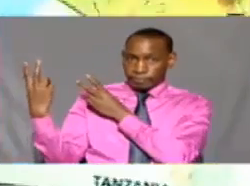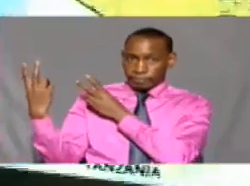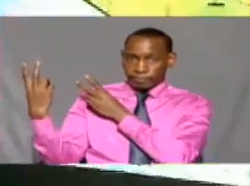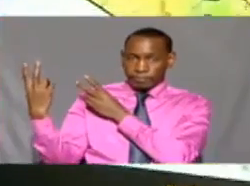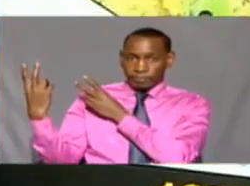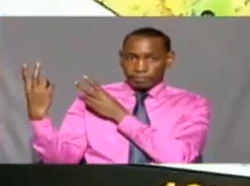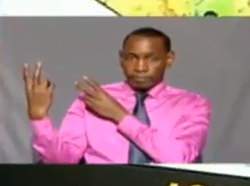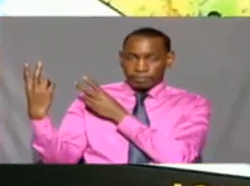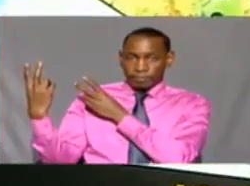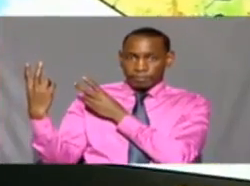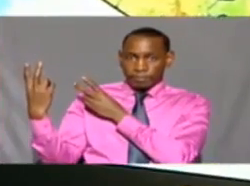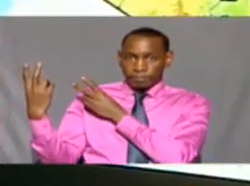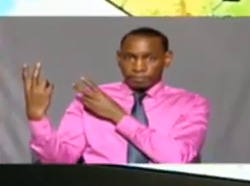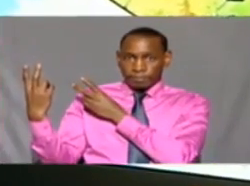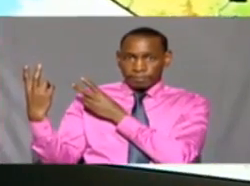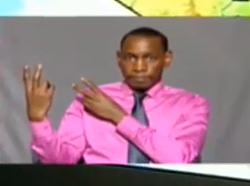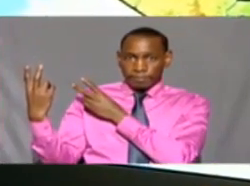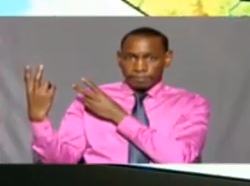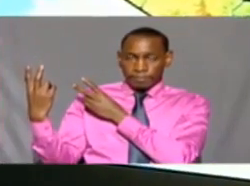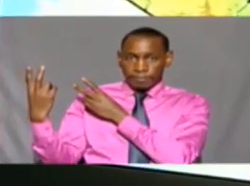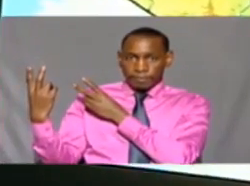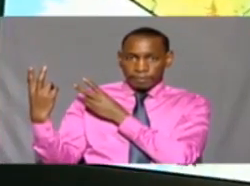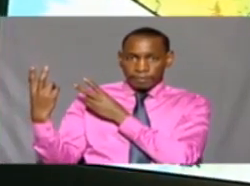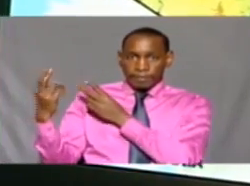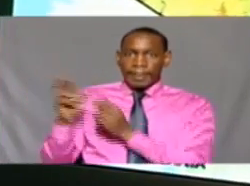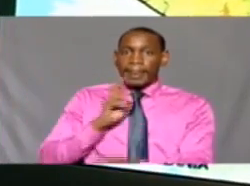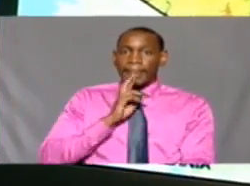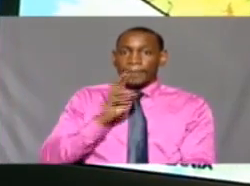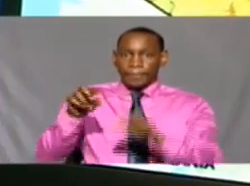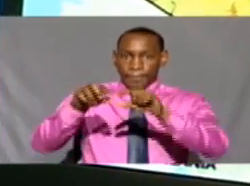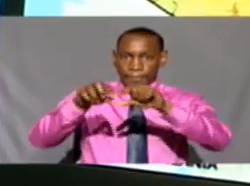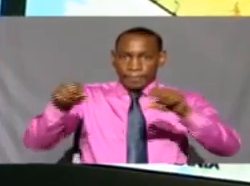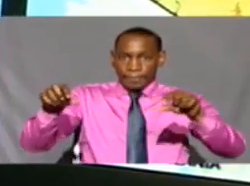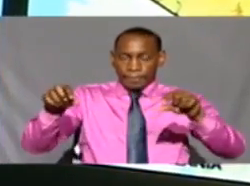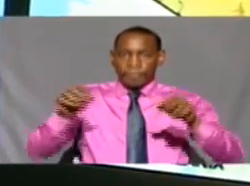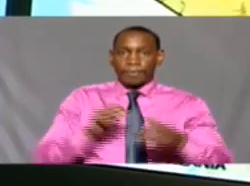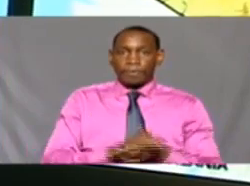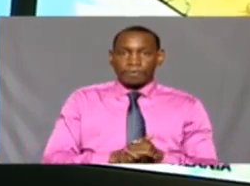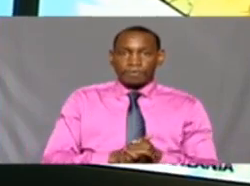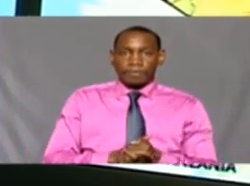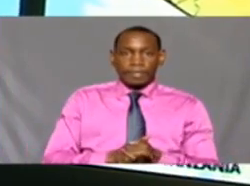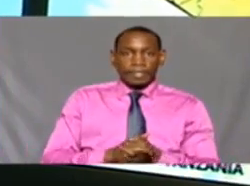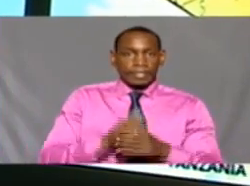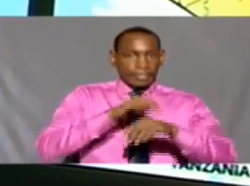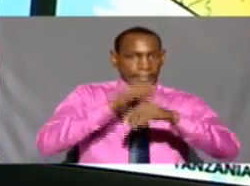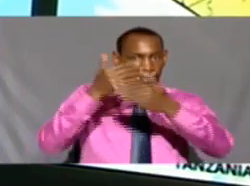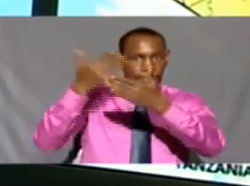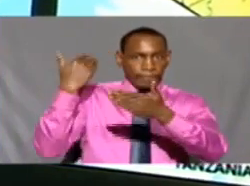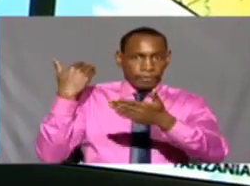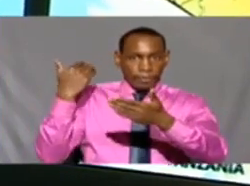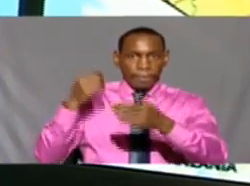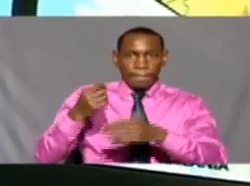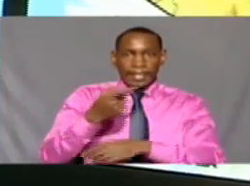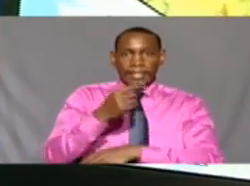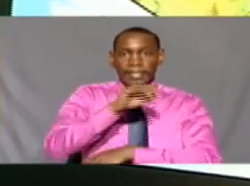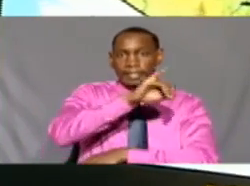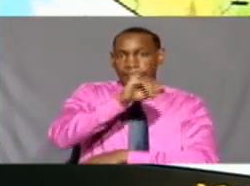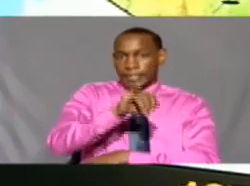This is what it looked like with the red arrows earlier in